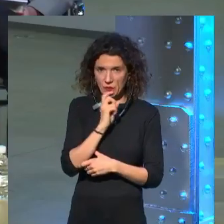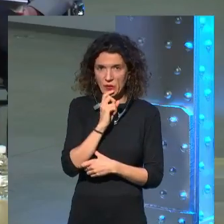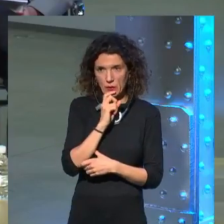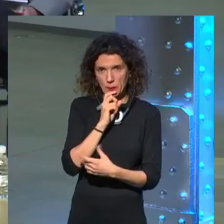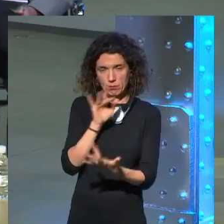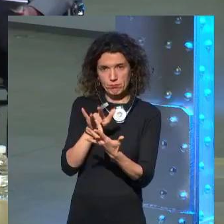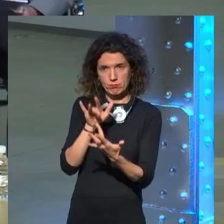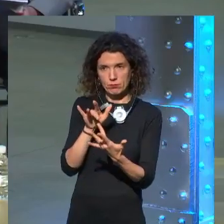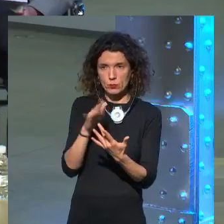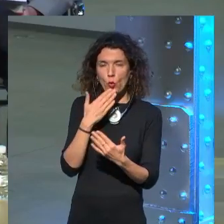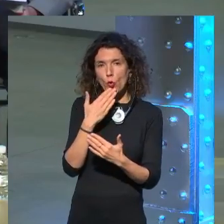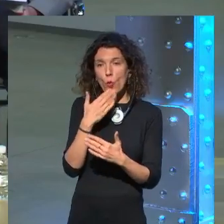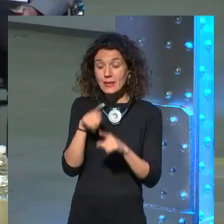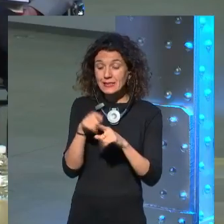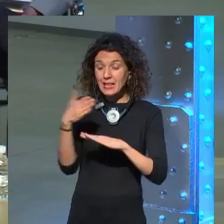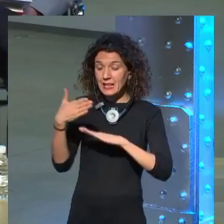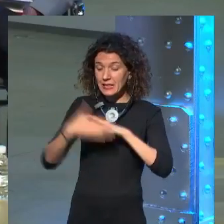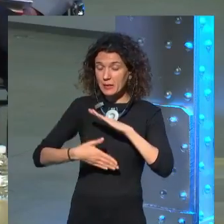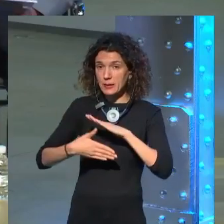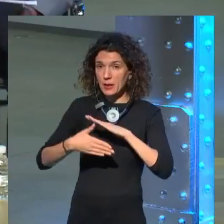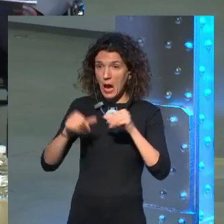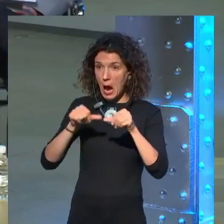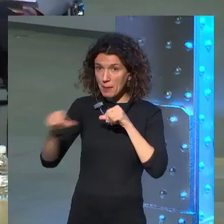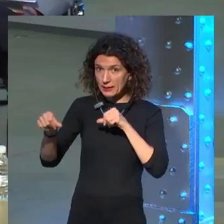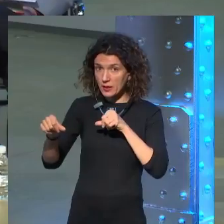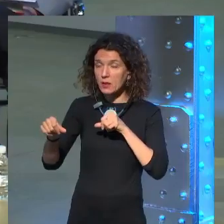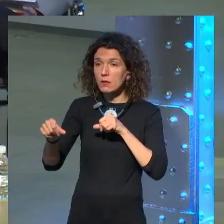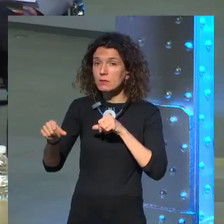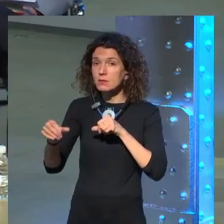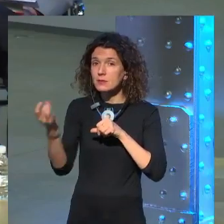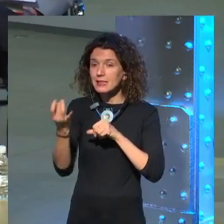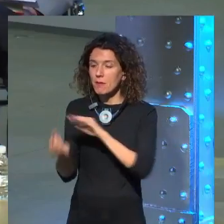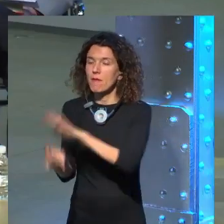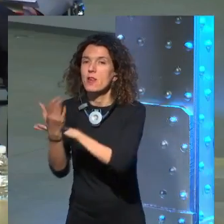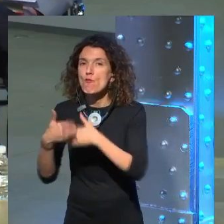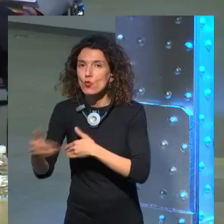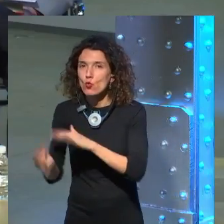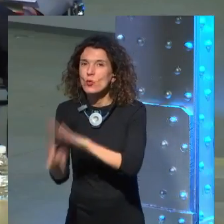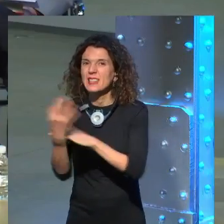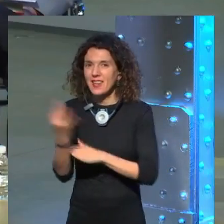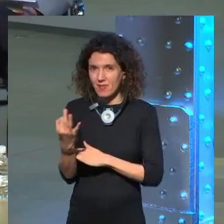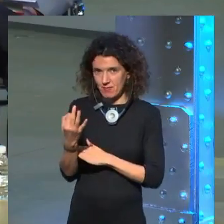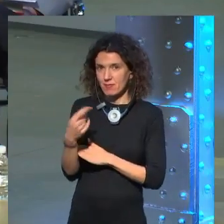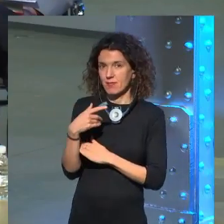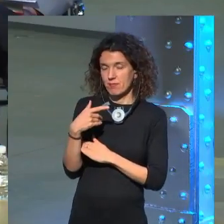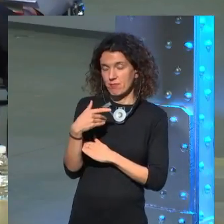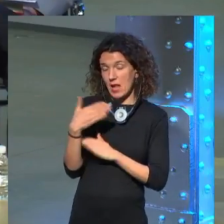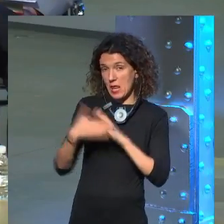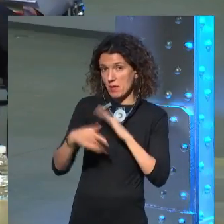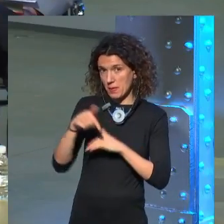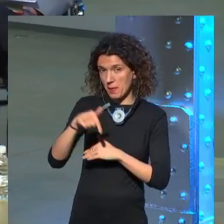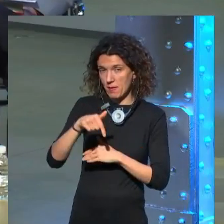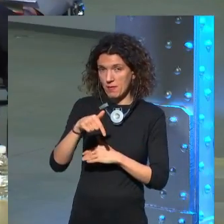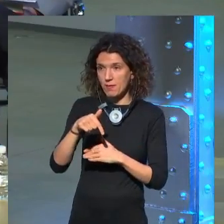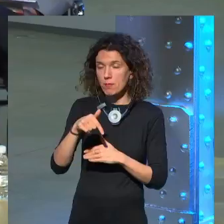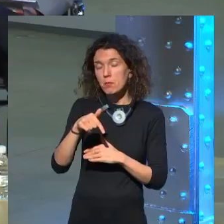is presumably what's happened with our network inside our brains. So I think that you know, that is going to be a very important